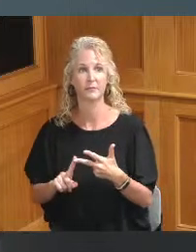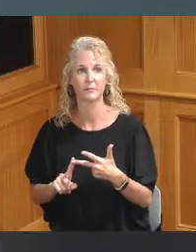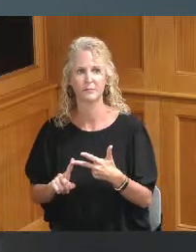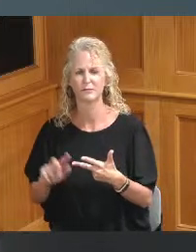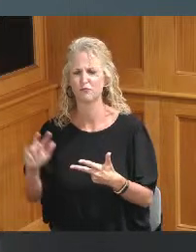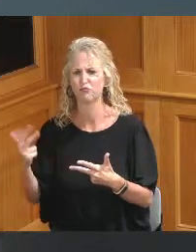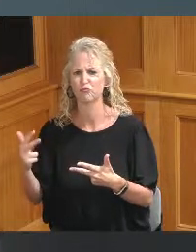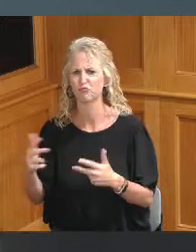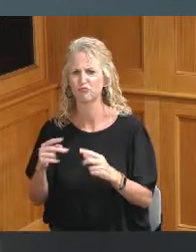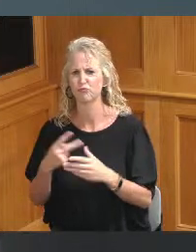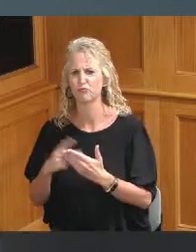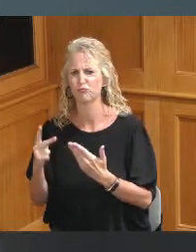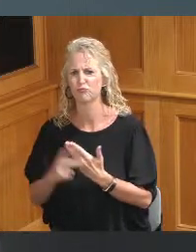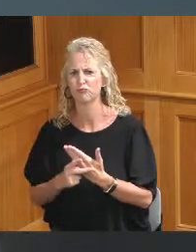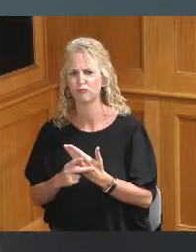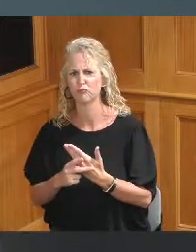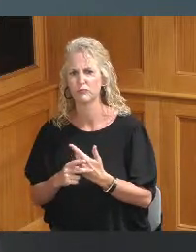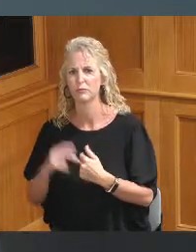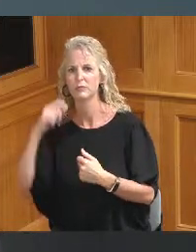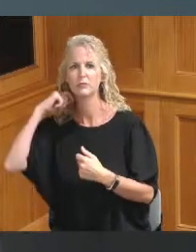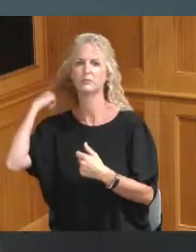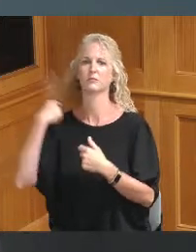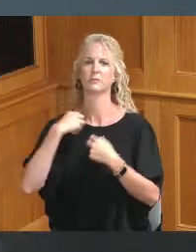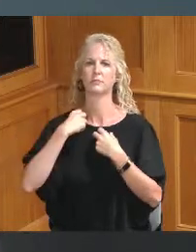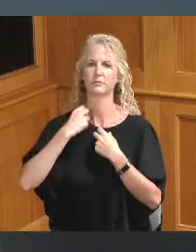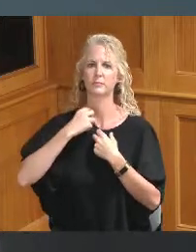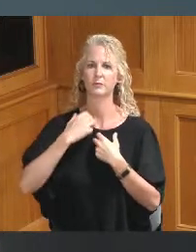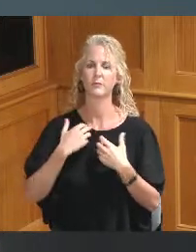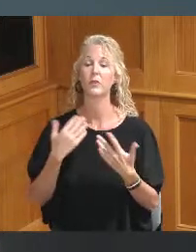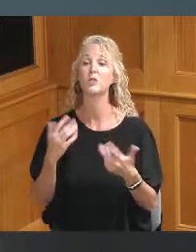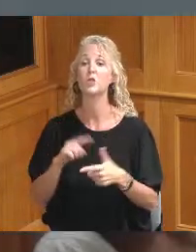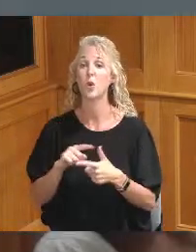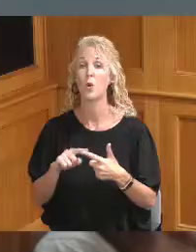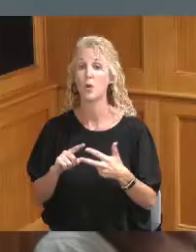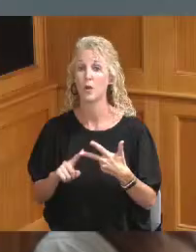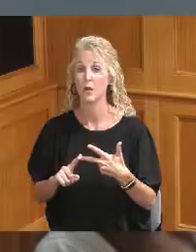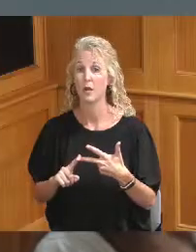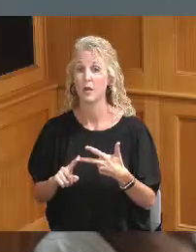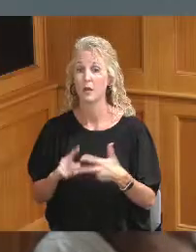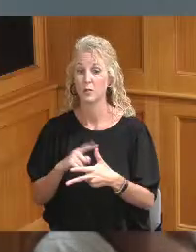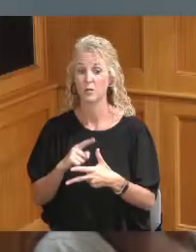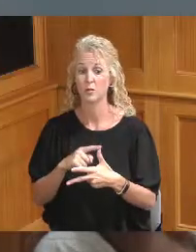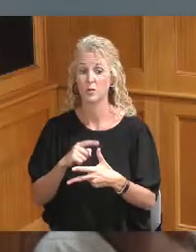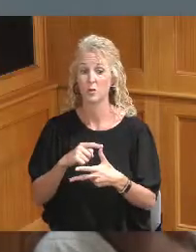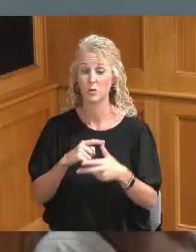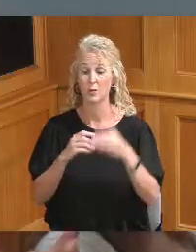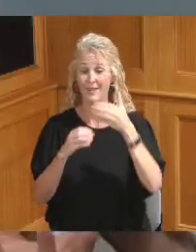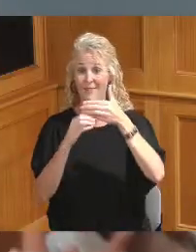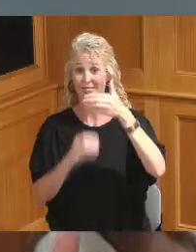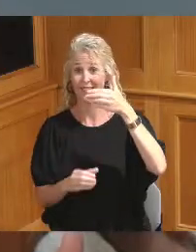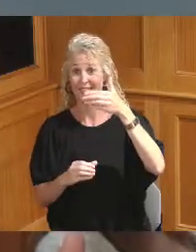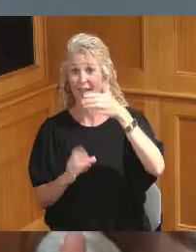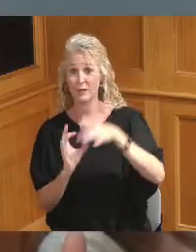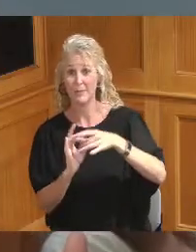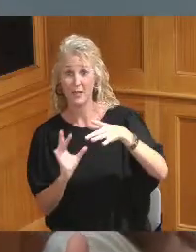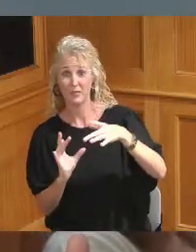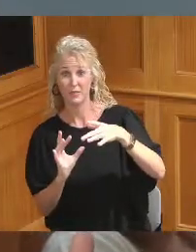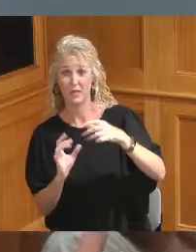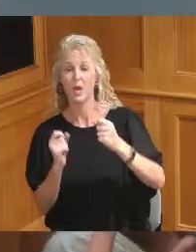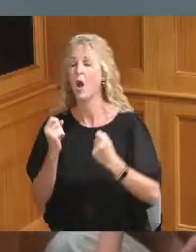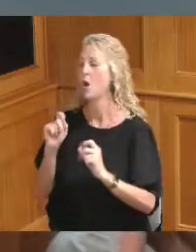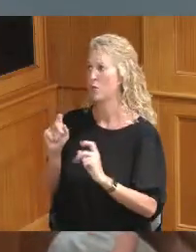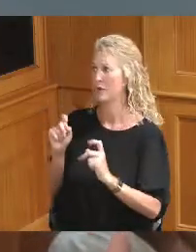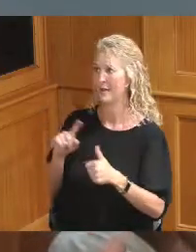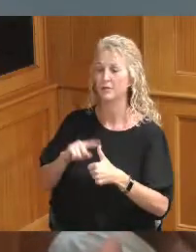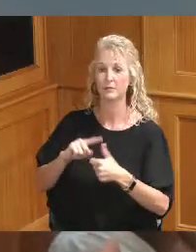Do you want to explain them? Yeah, so we've got the sort of targeted downspout connection in the combined sewer area.